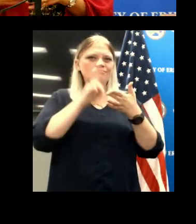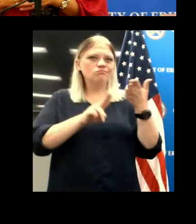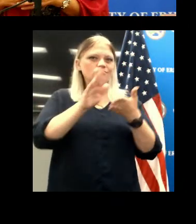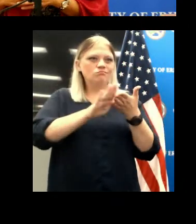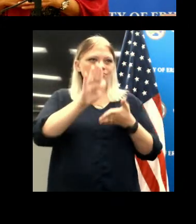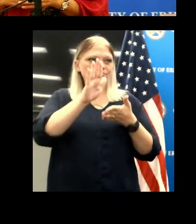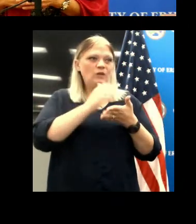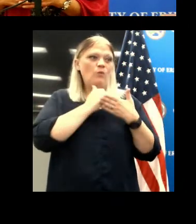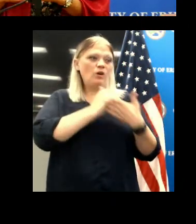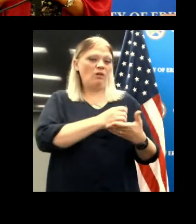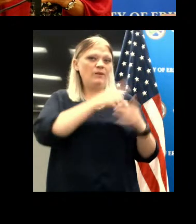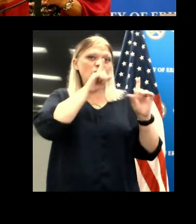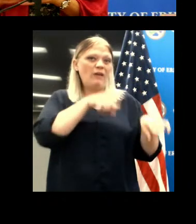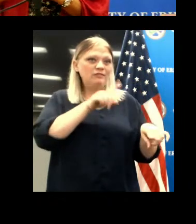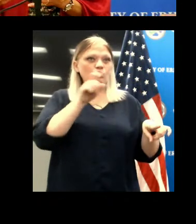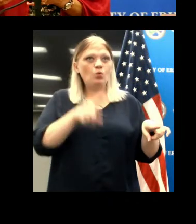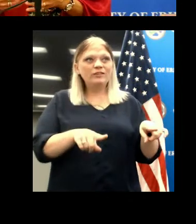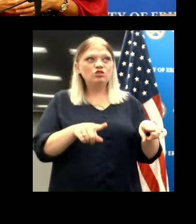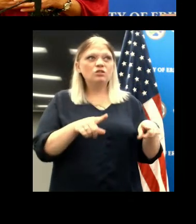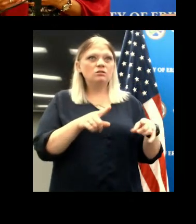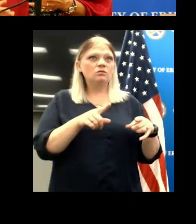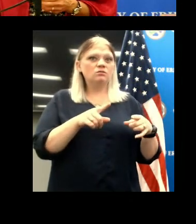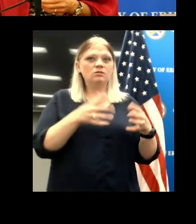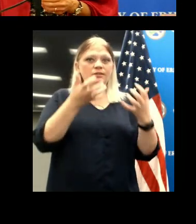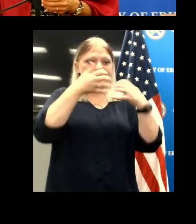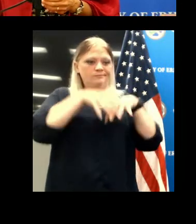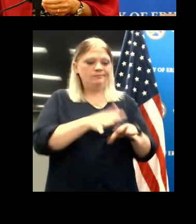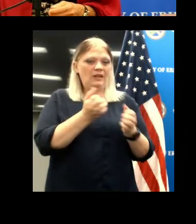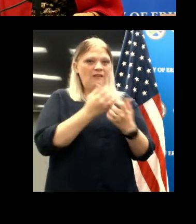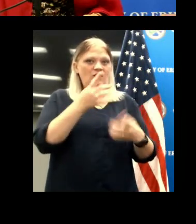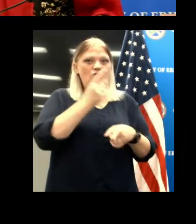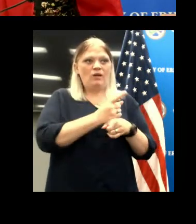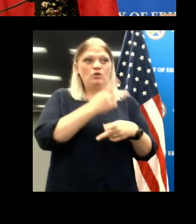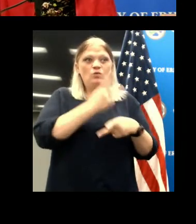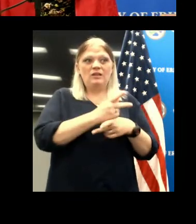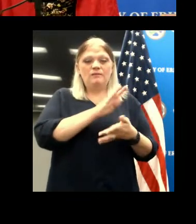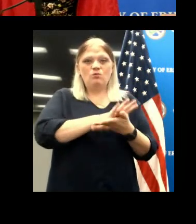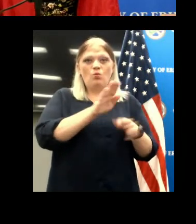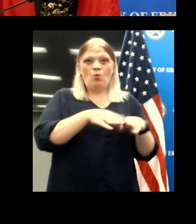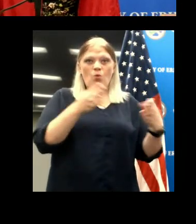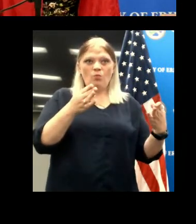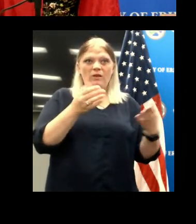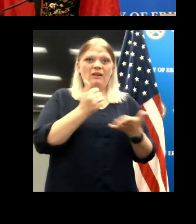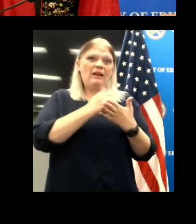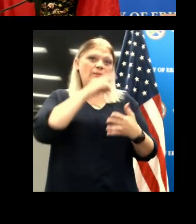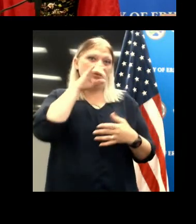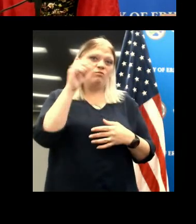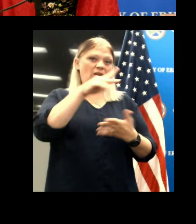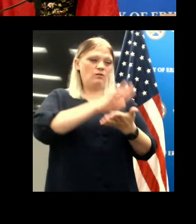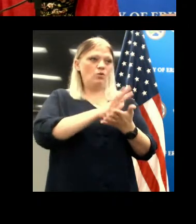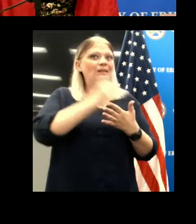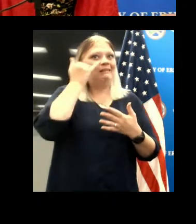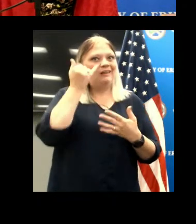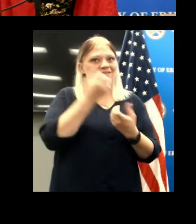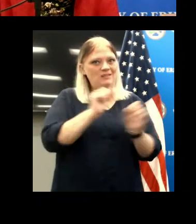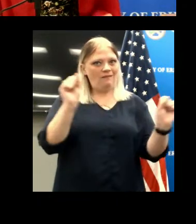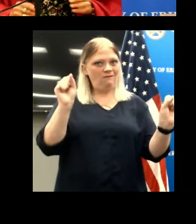helping them to answer questions and get it right to keep the schools open and help our kids return to school if it's